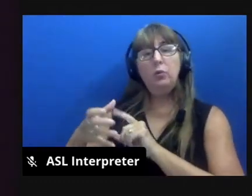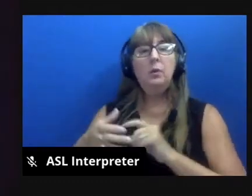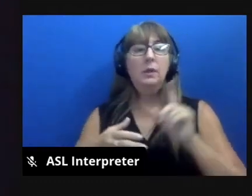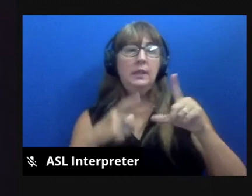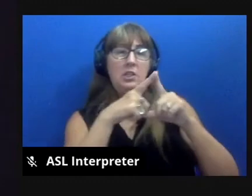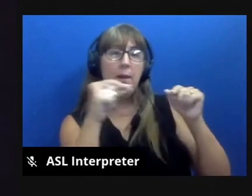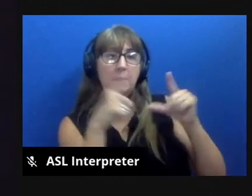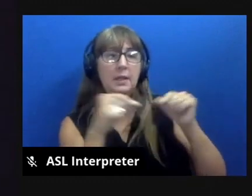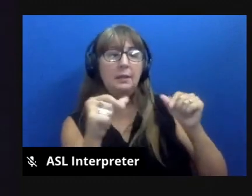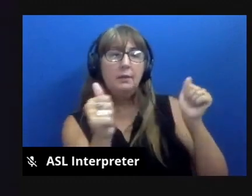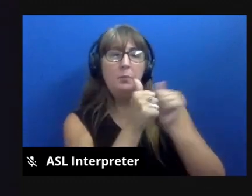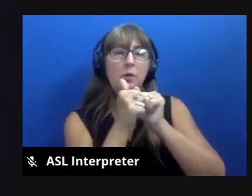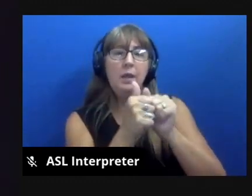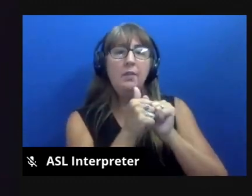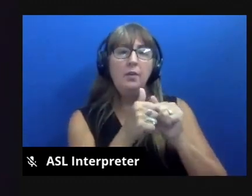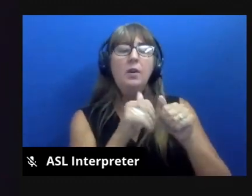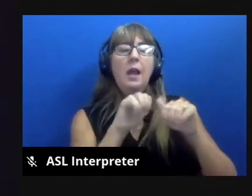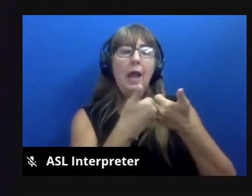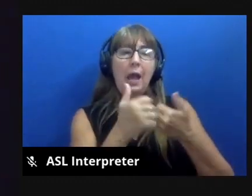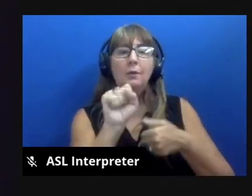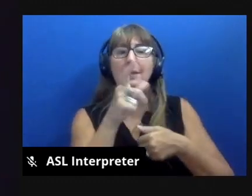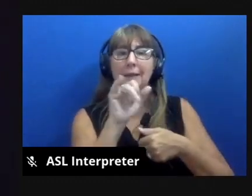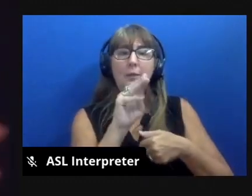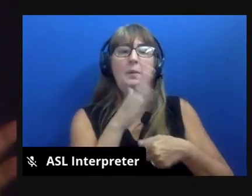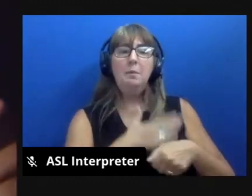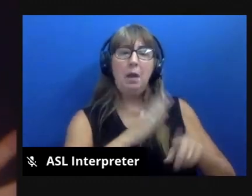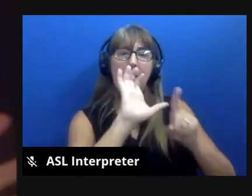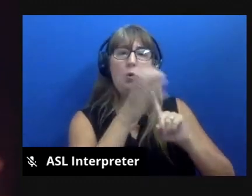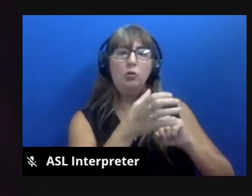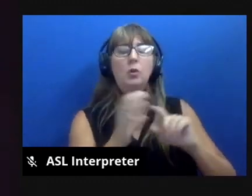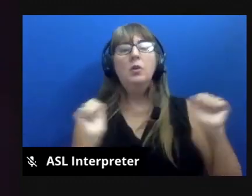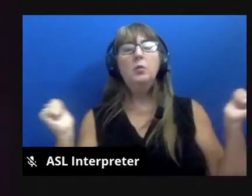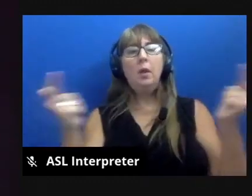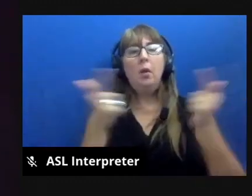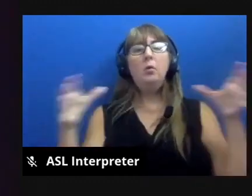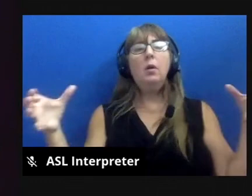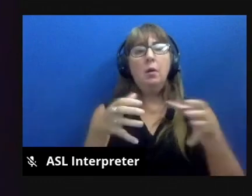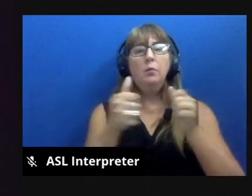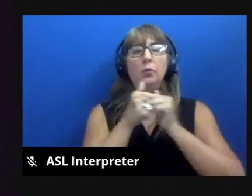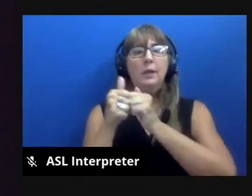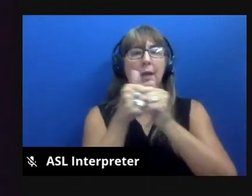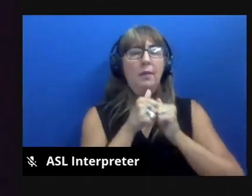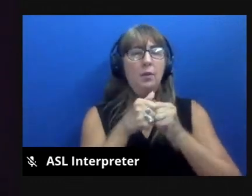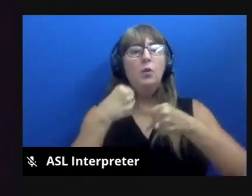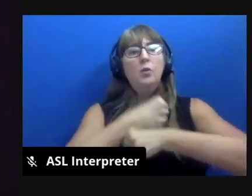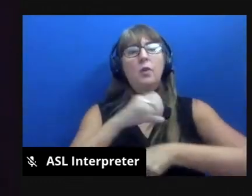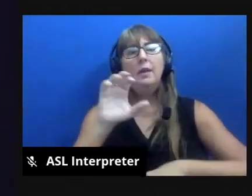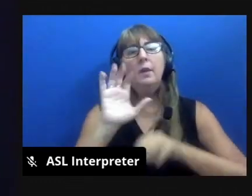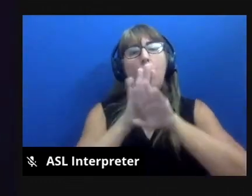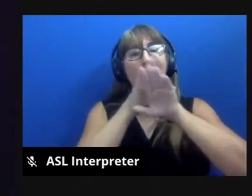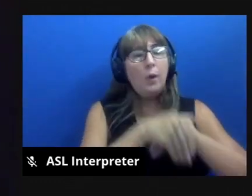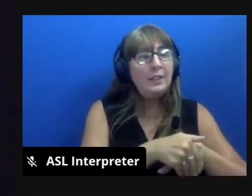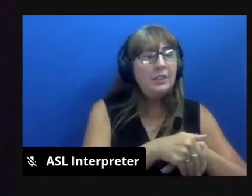say, let's come together and fight how sexism looks in my cultural context. In other words, we come together to fight the oppression instead